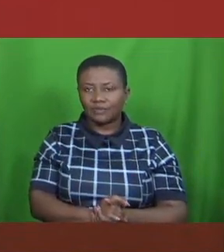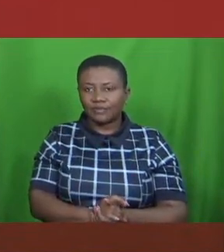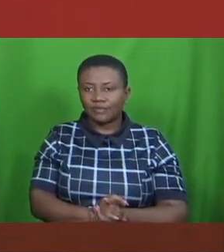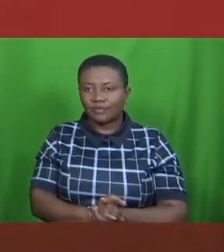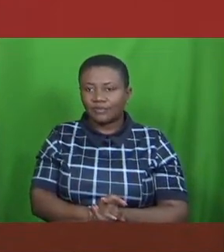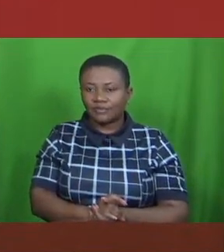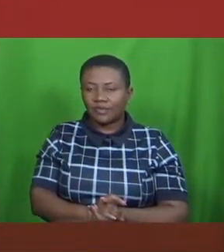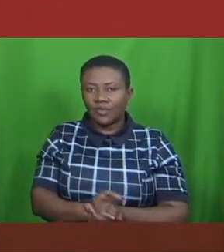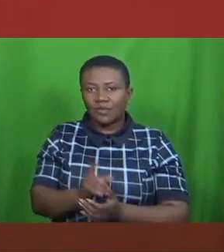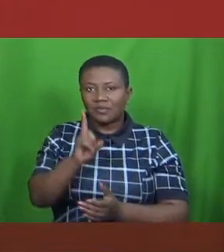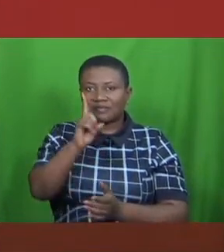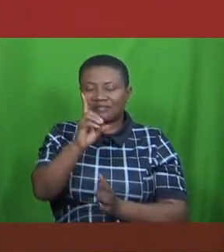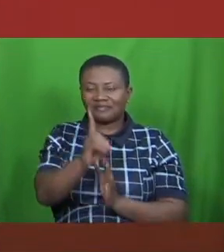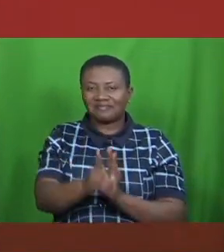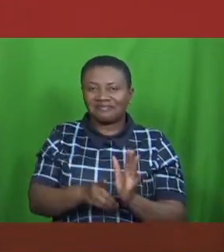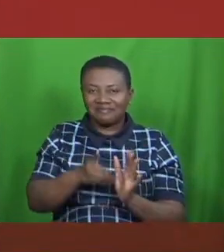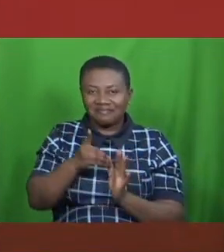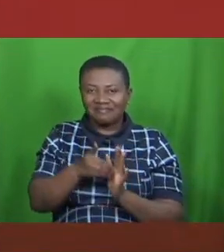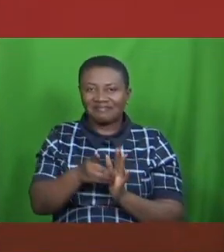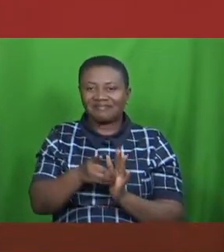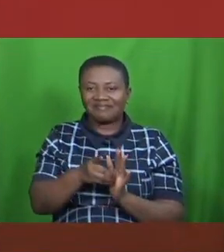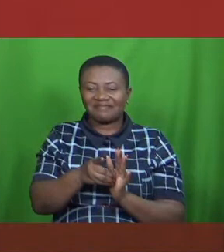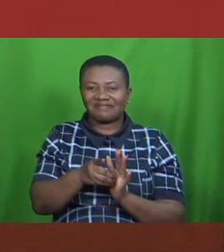1 hour.